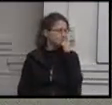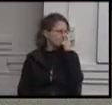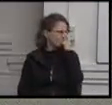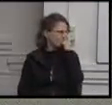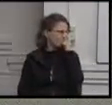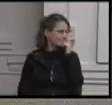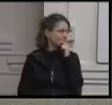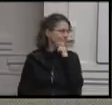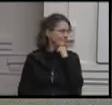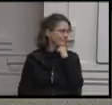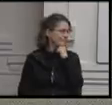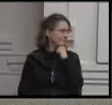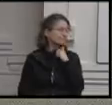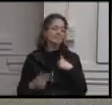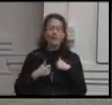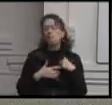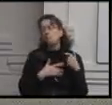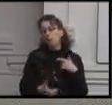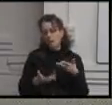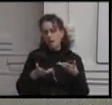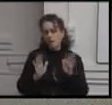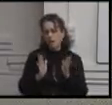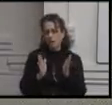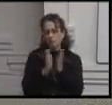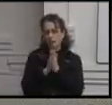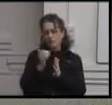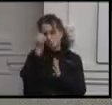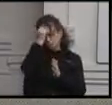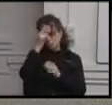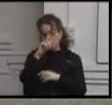stupid questions, so John doesn't look stupid.